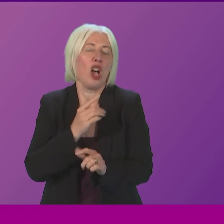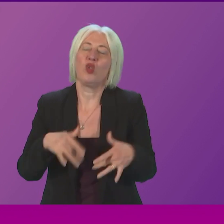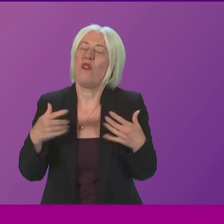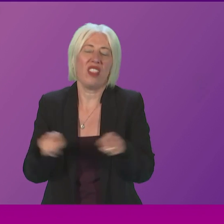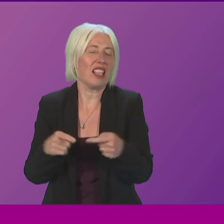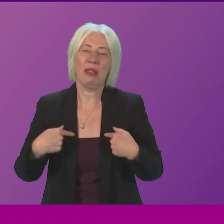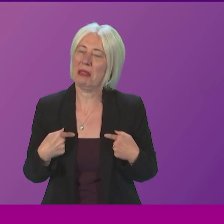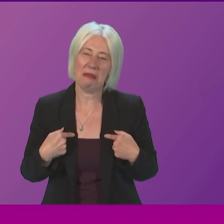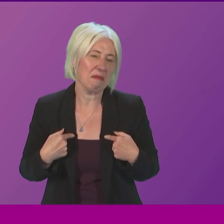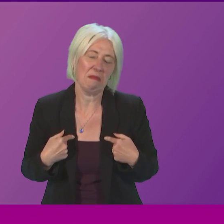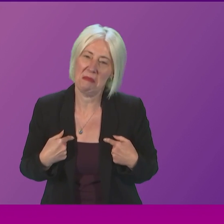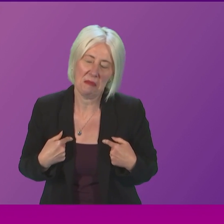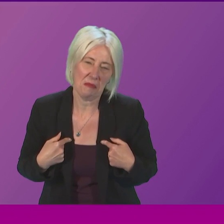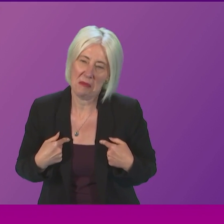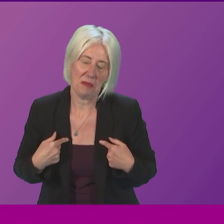number